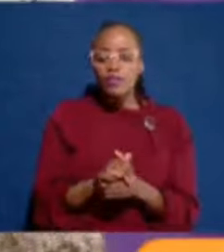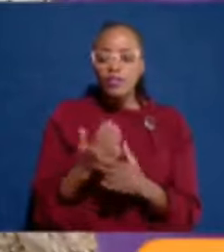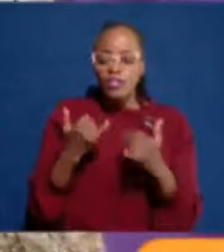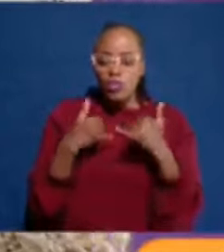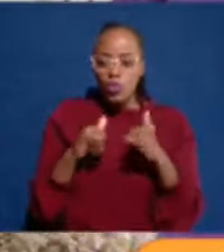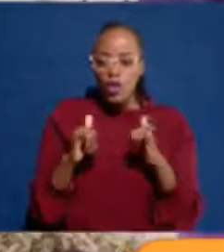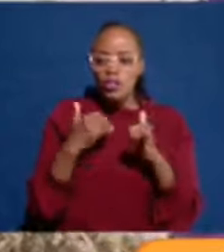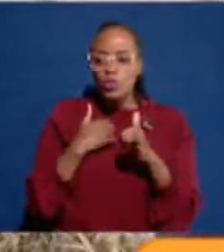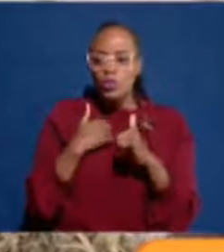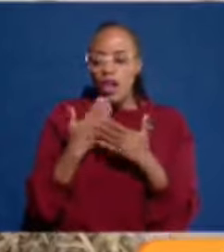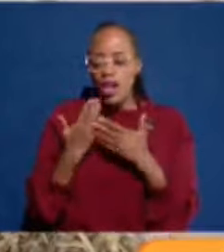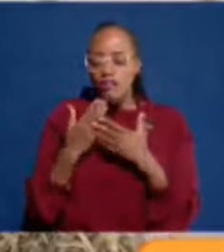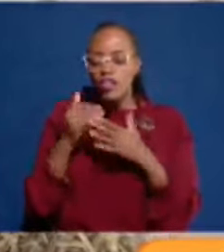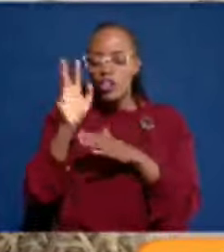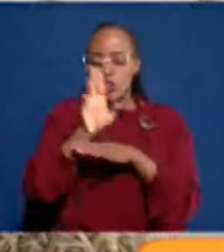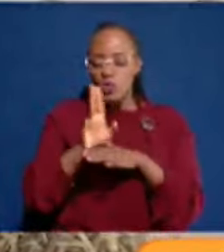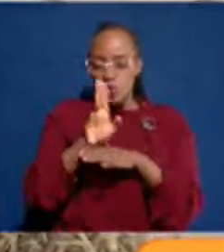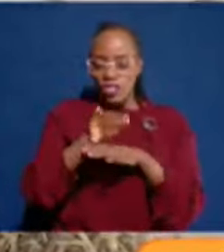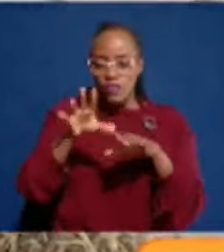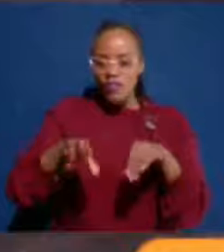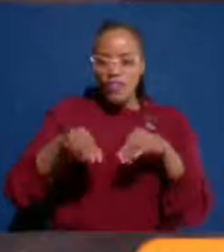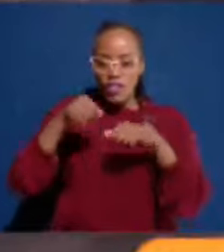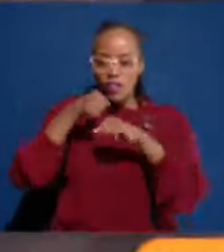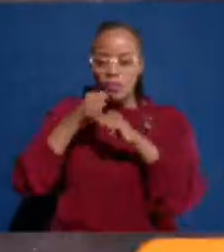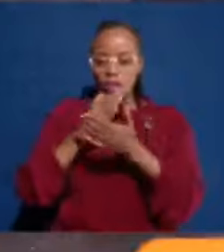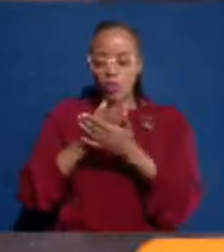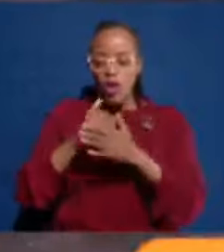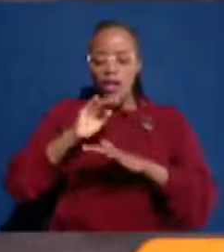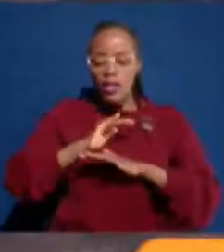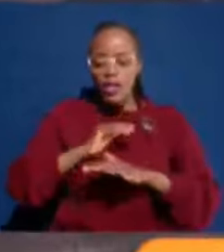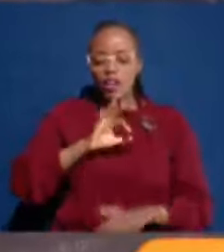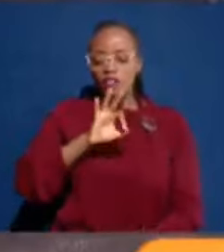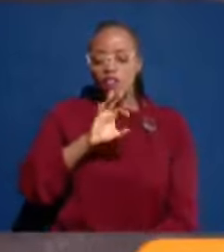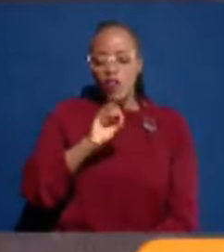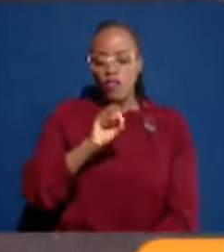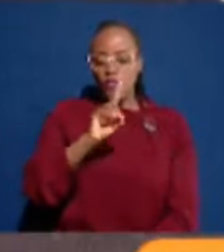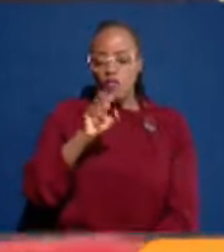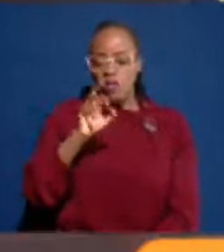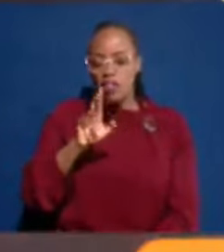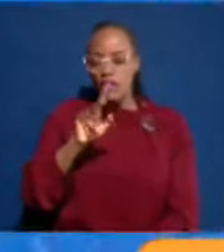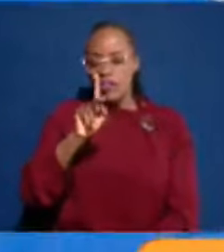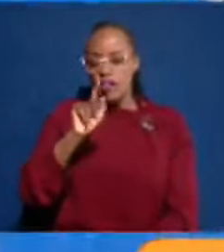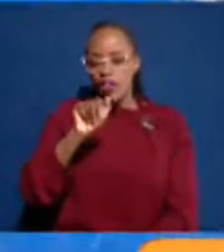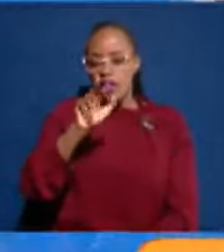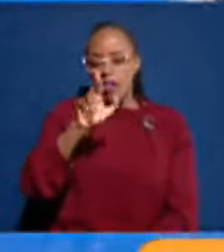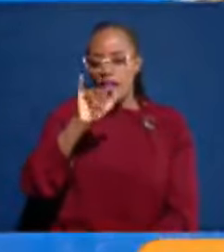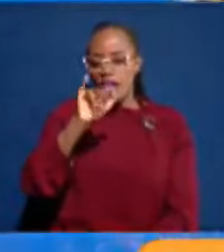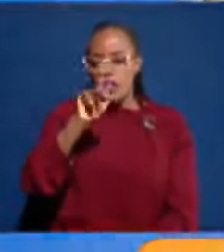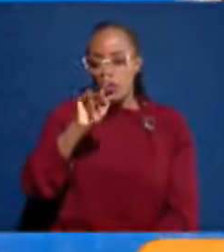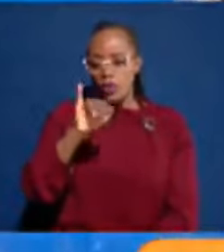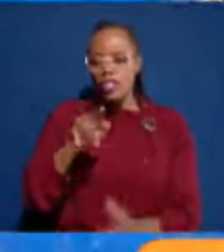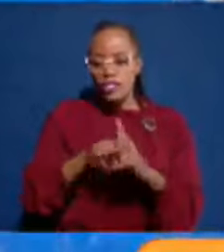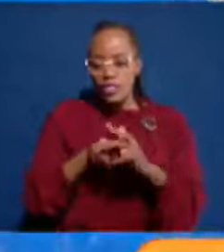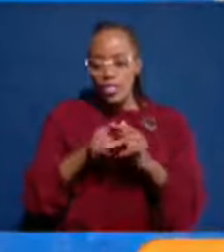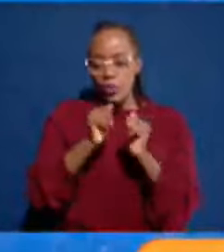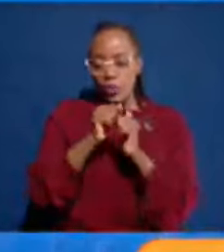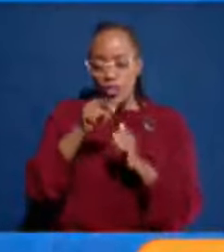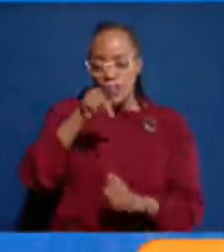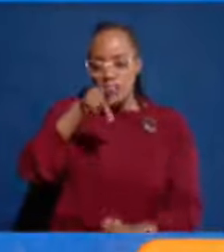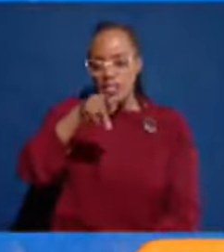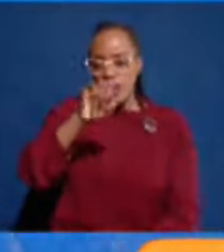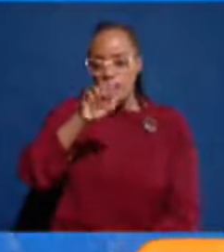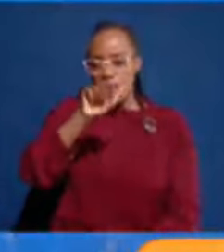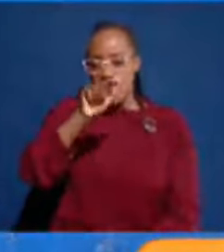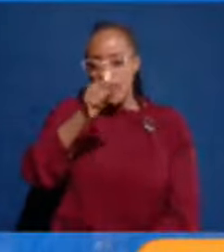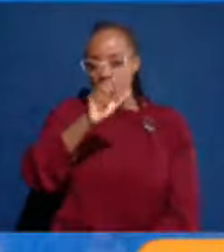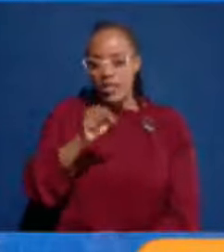to maximize the grass and ensure adequate fodder for his livestock, Kariuki began experimenting with these pellets made from